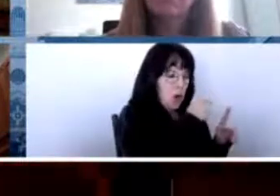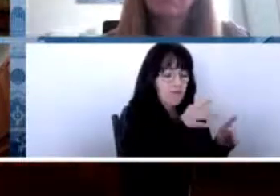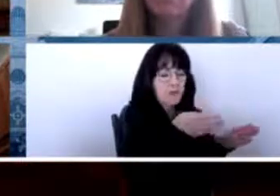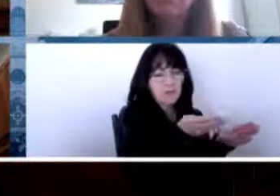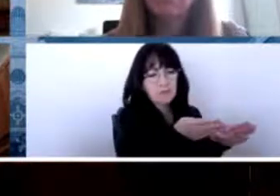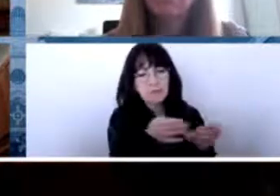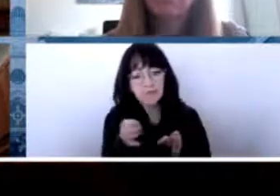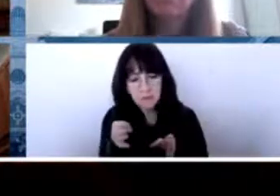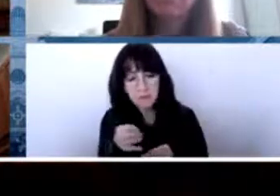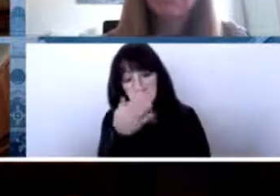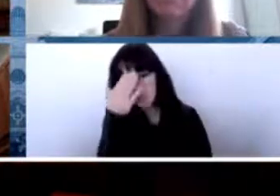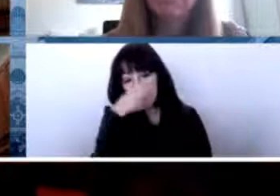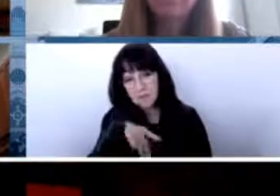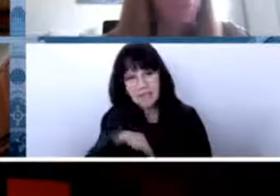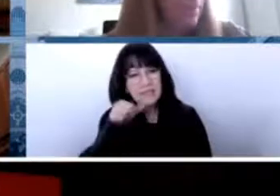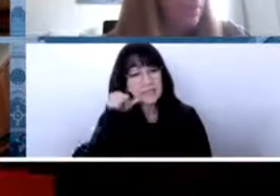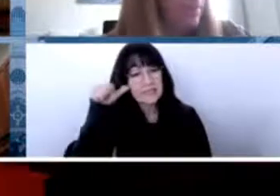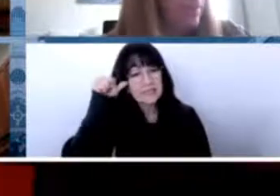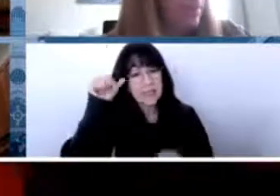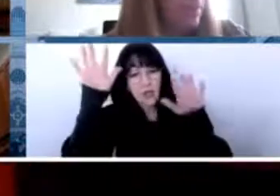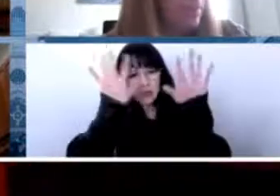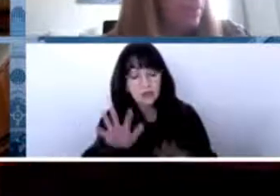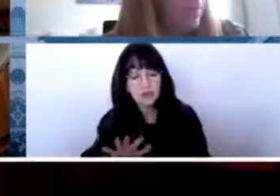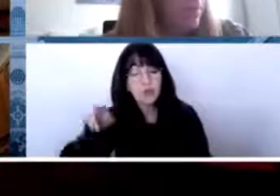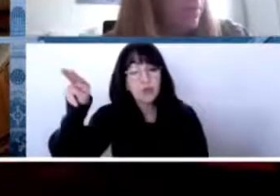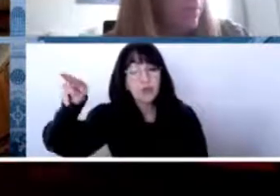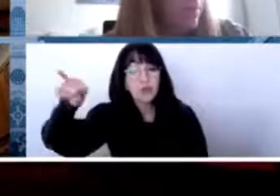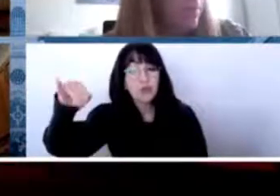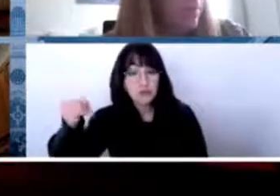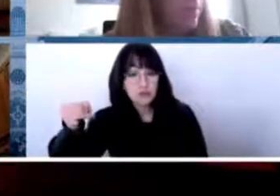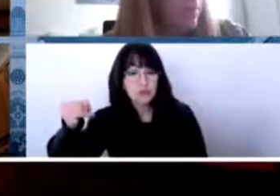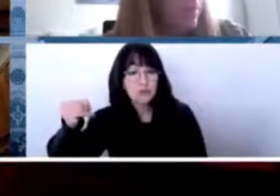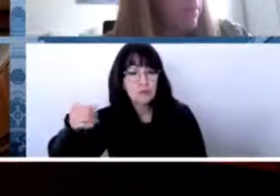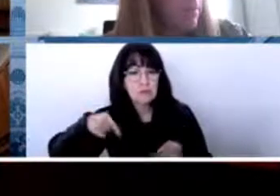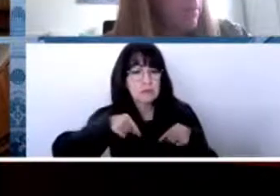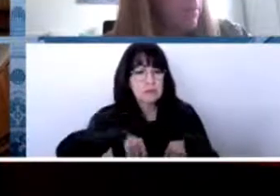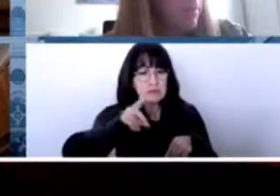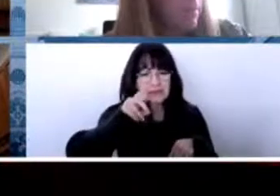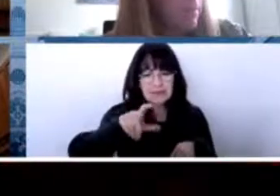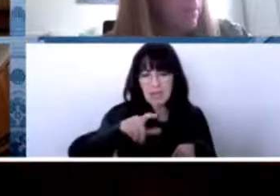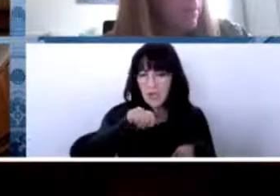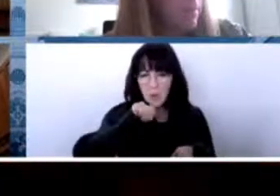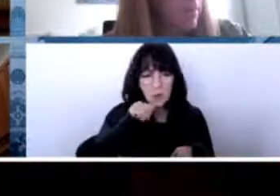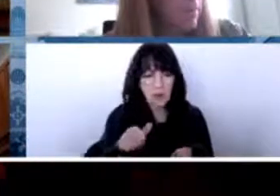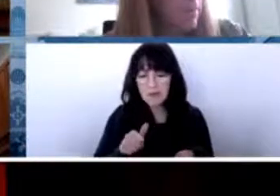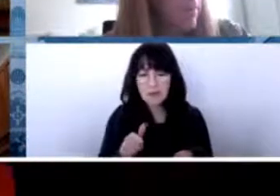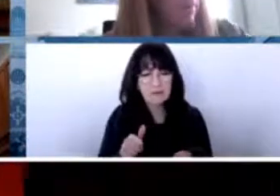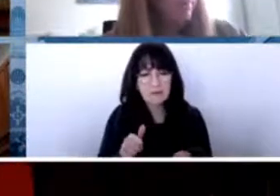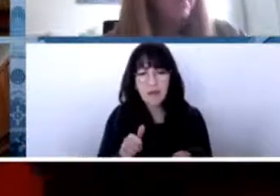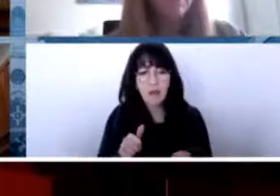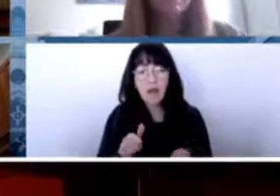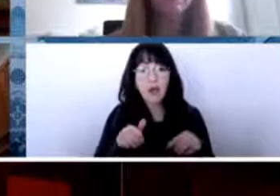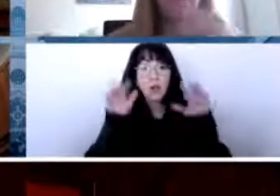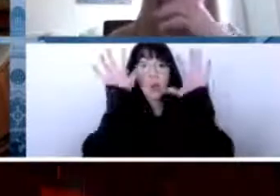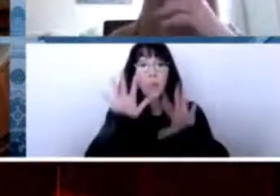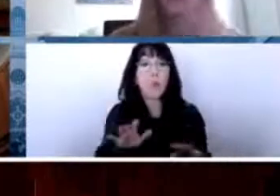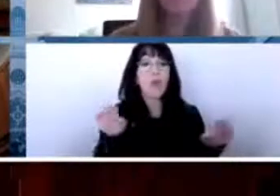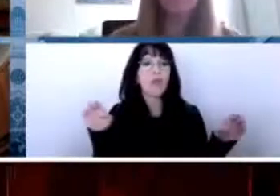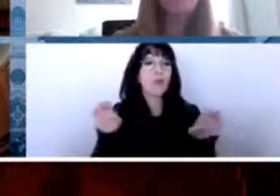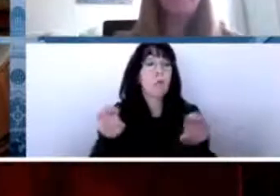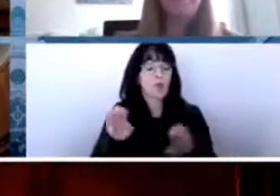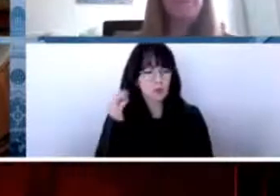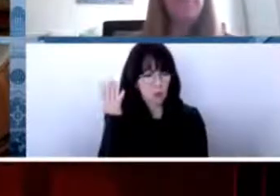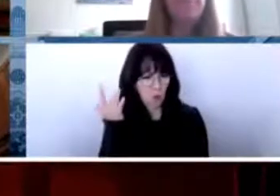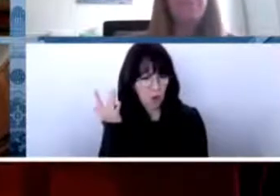know New Jersey activated the snow emergency. I know Delaware doesn't do this. Can you just kind of explain why that is? And if you